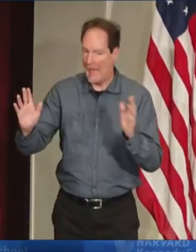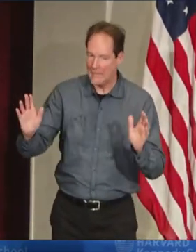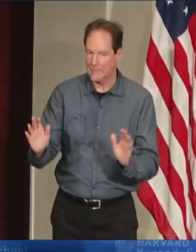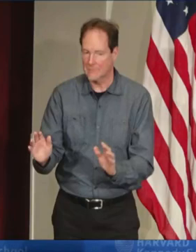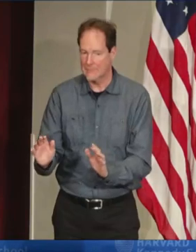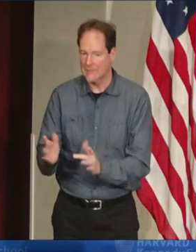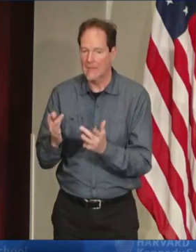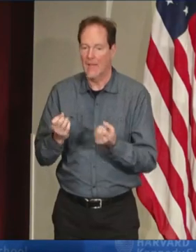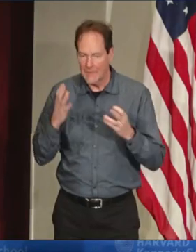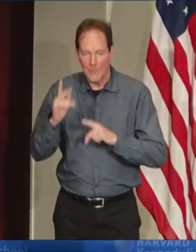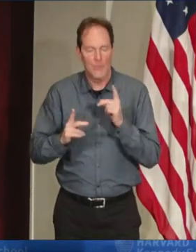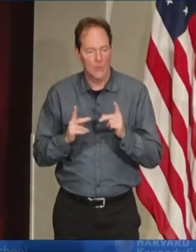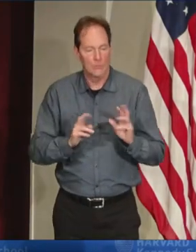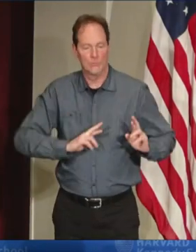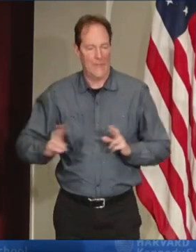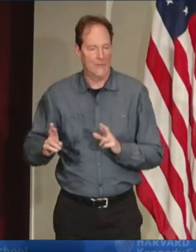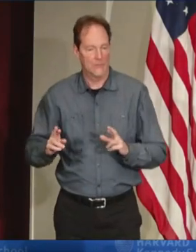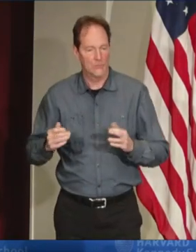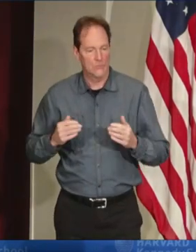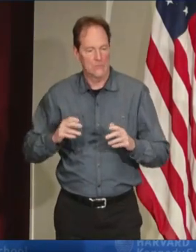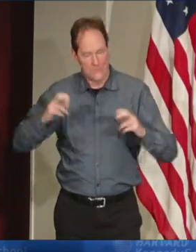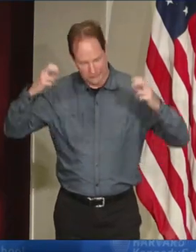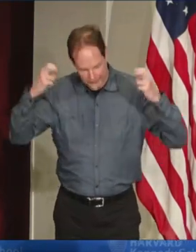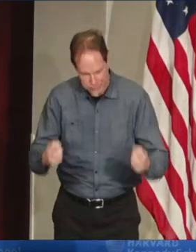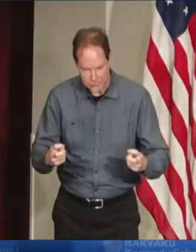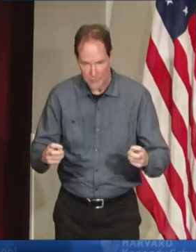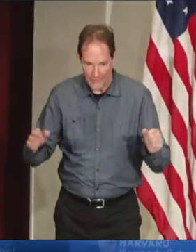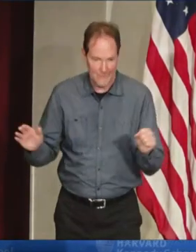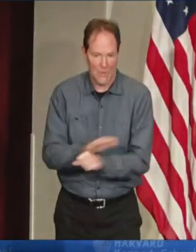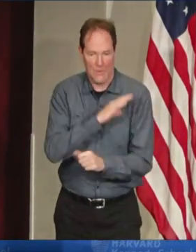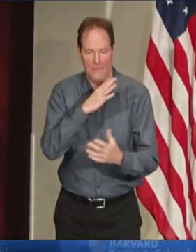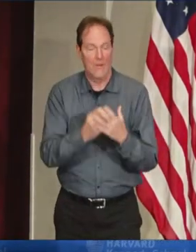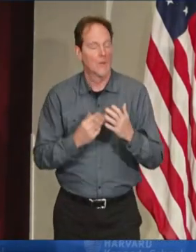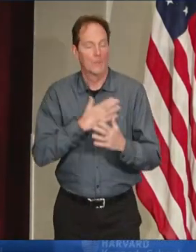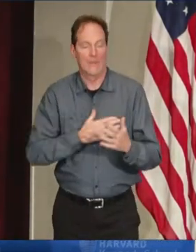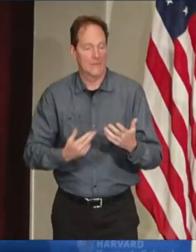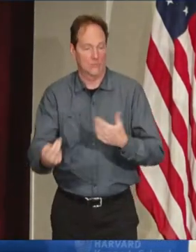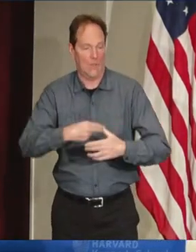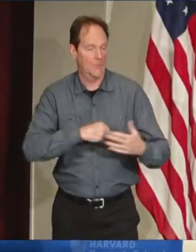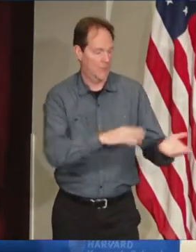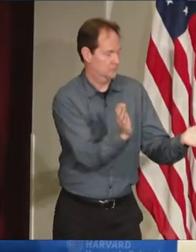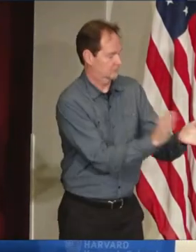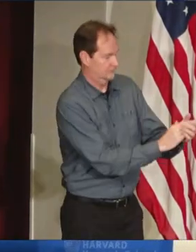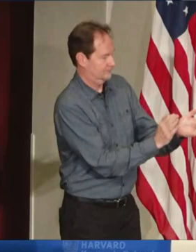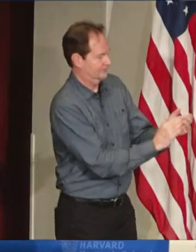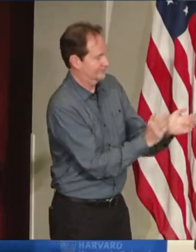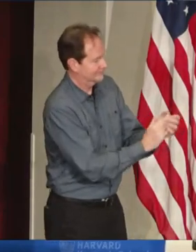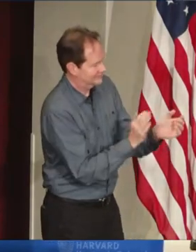down and have some serious meals. So please join me in thanking